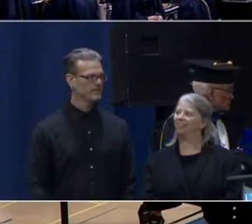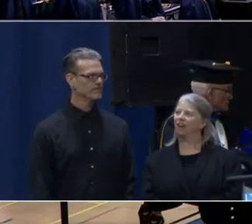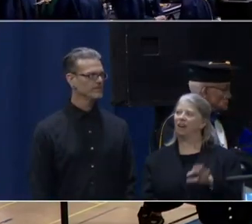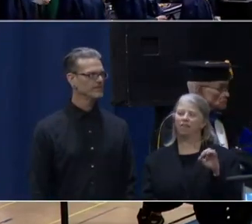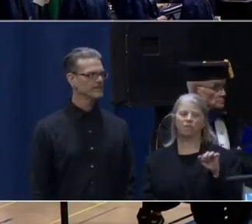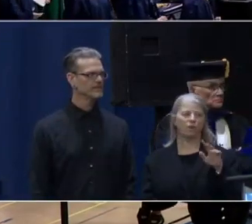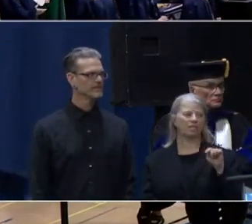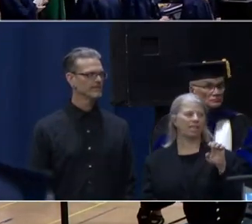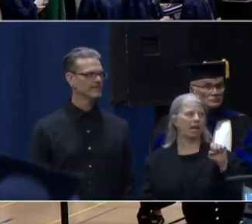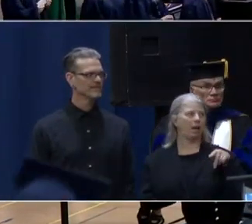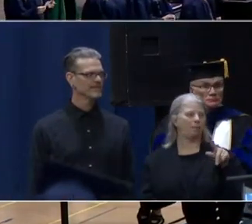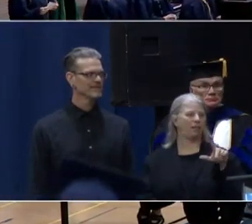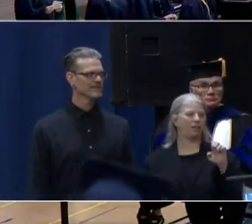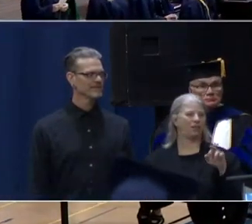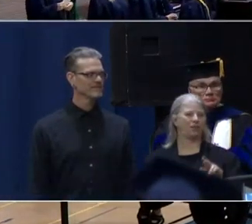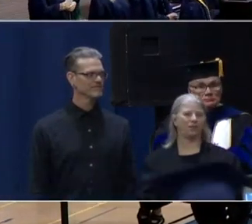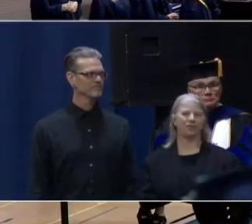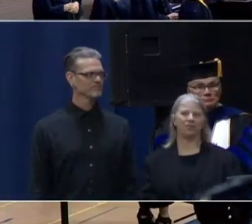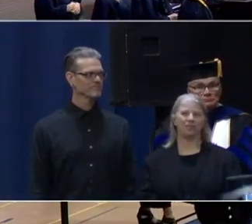Forrest Epler.